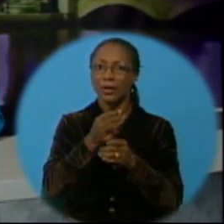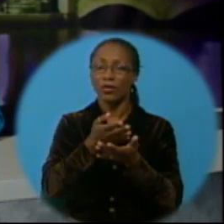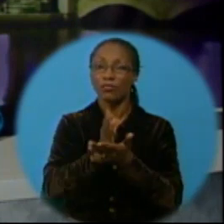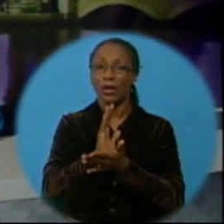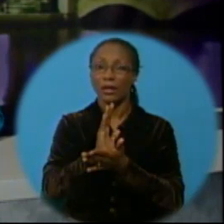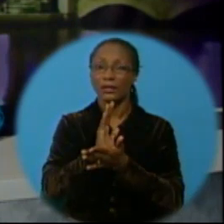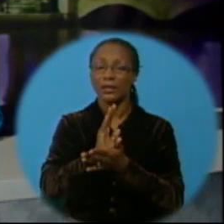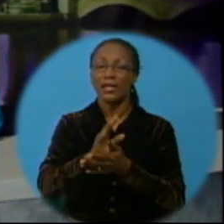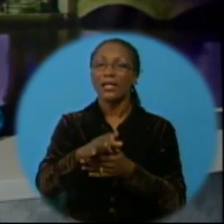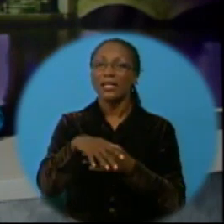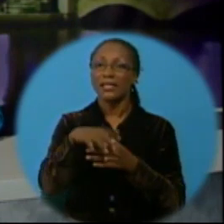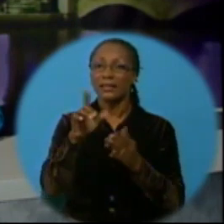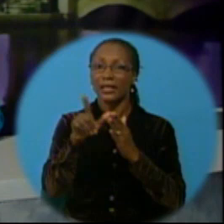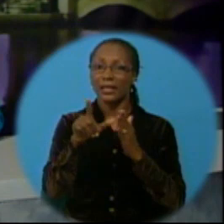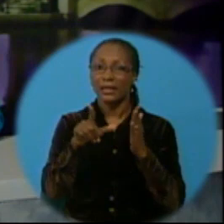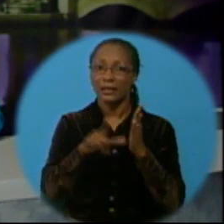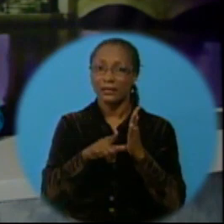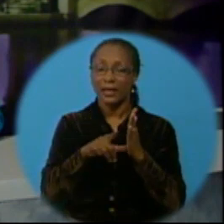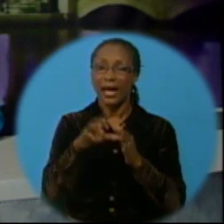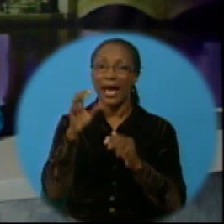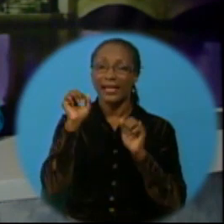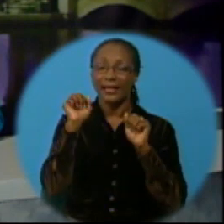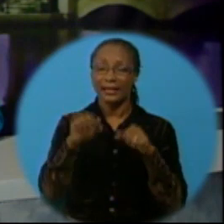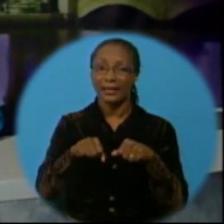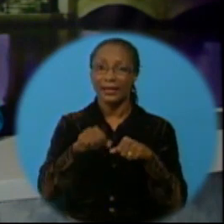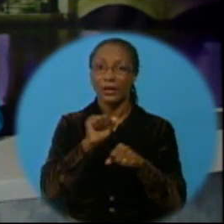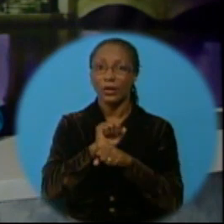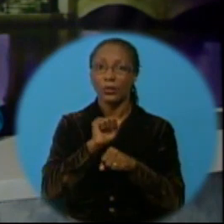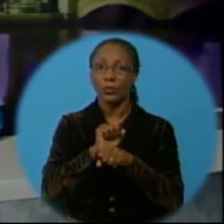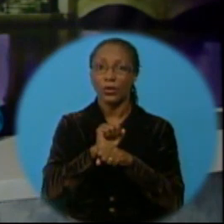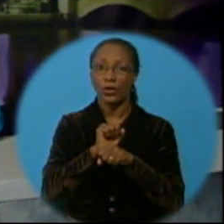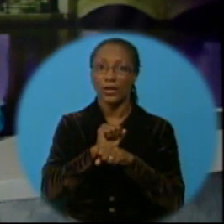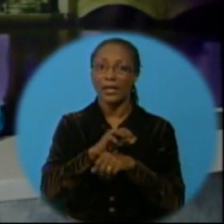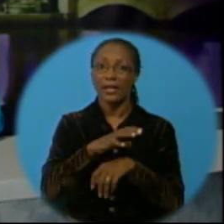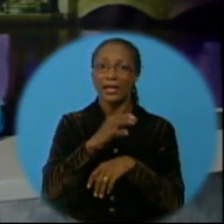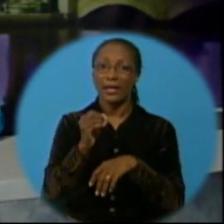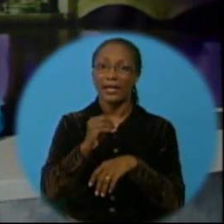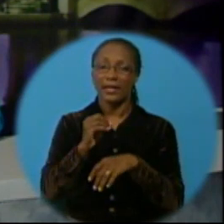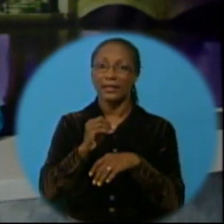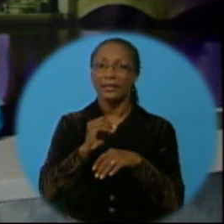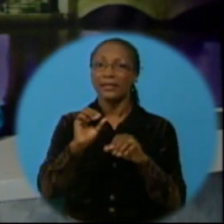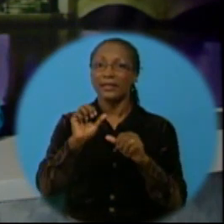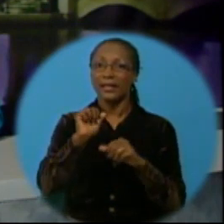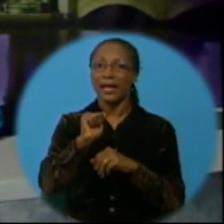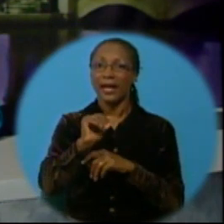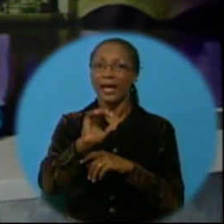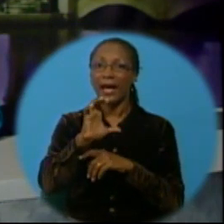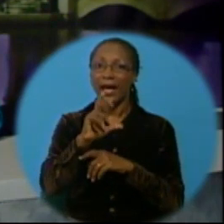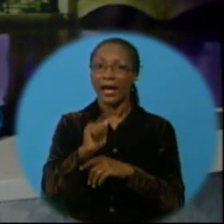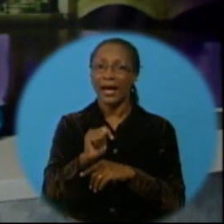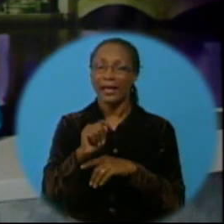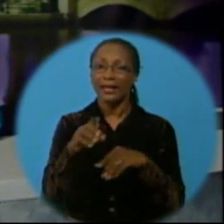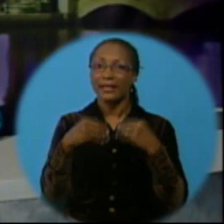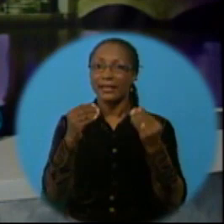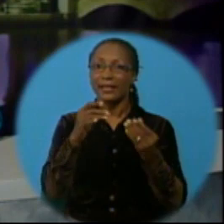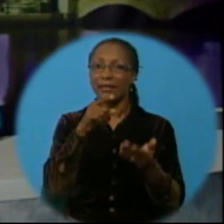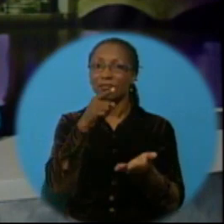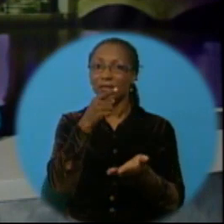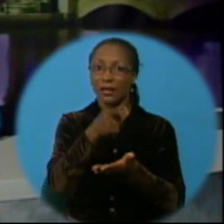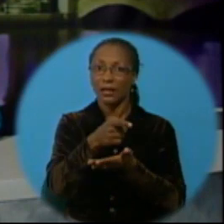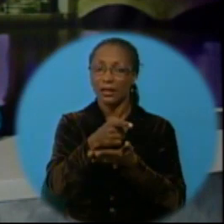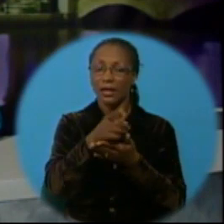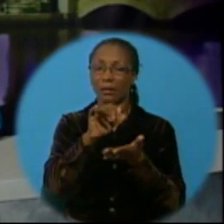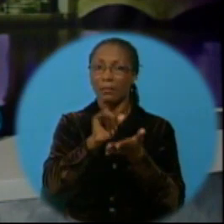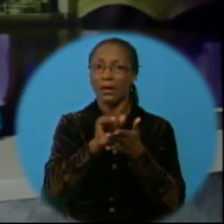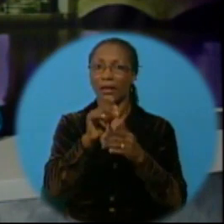According to the source, the tribunal is duly constituted by virtue of the Act. He says the fact that regulations are